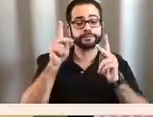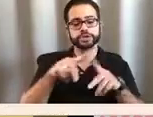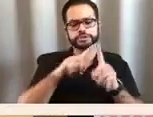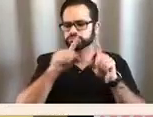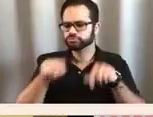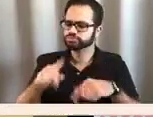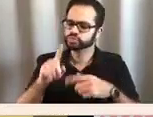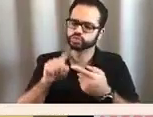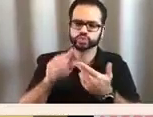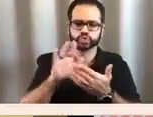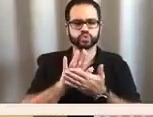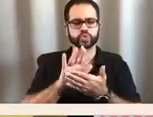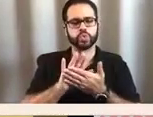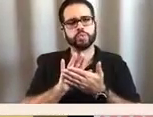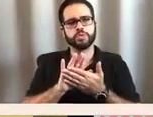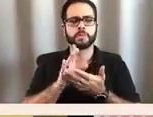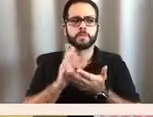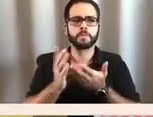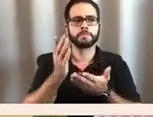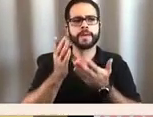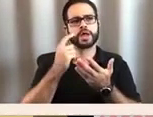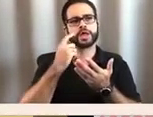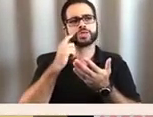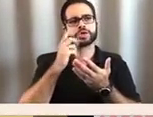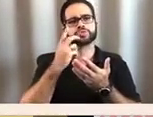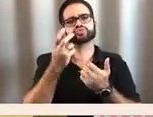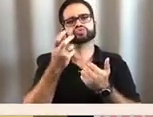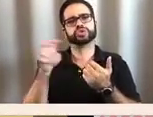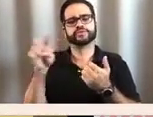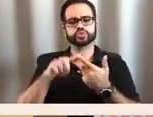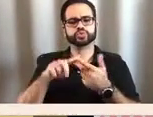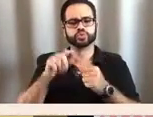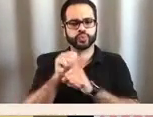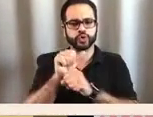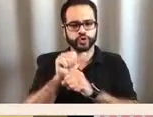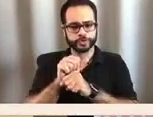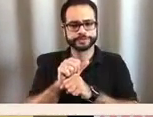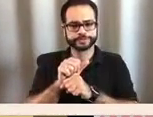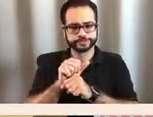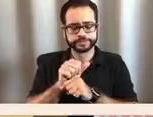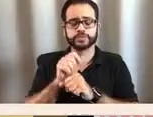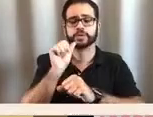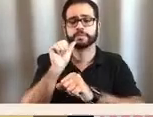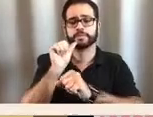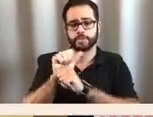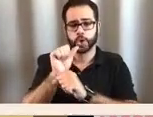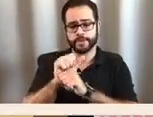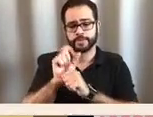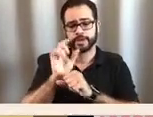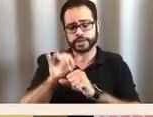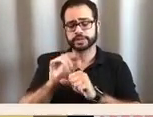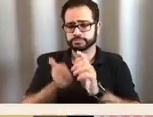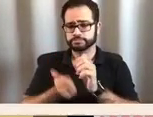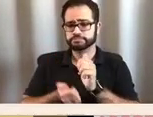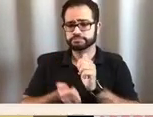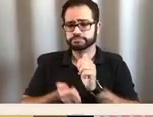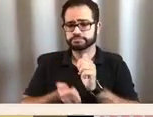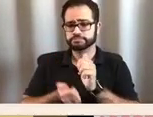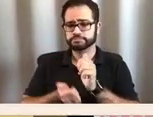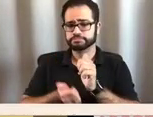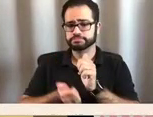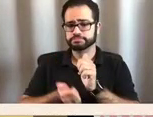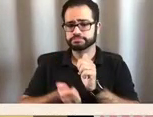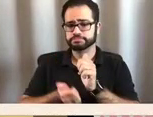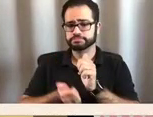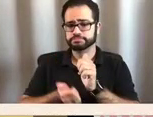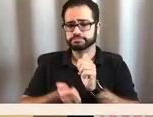school, eventually they're thinking of moving to employment. And employment is a major focus of Florida